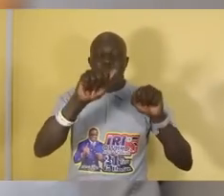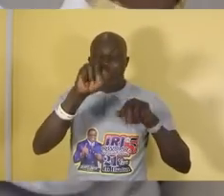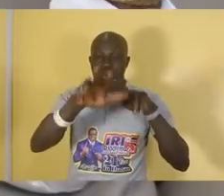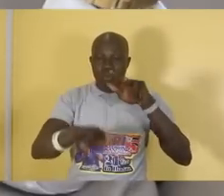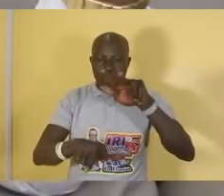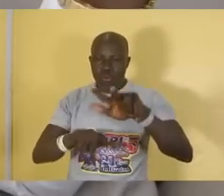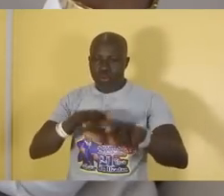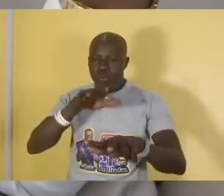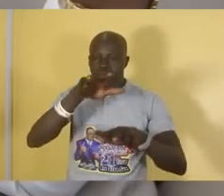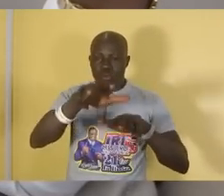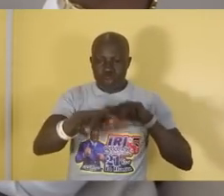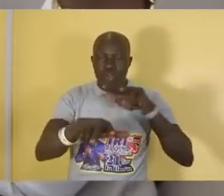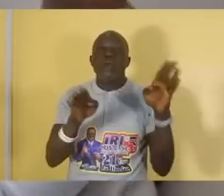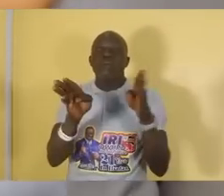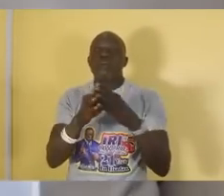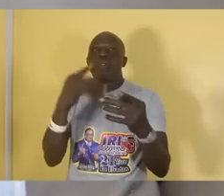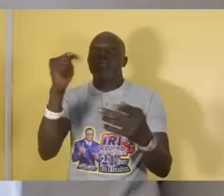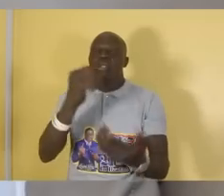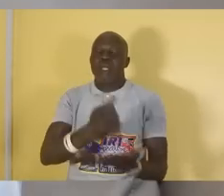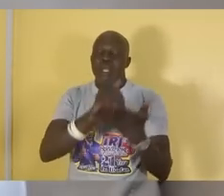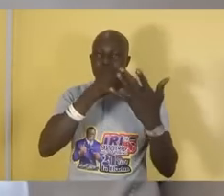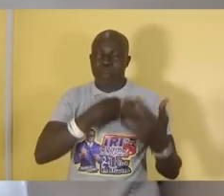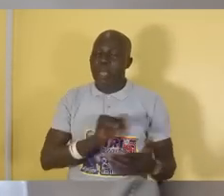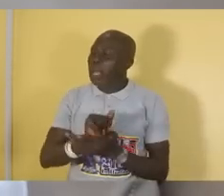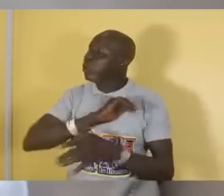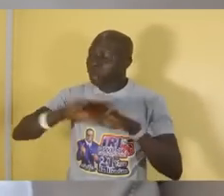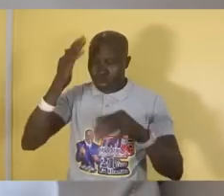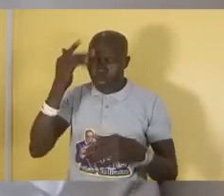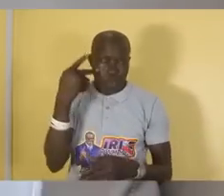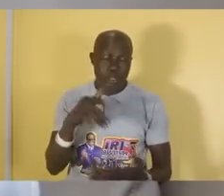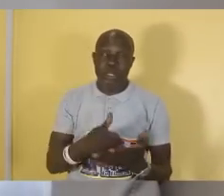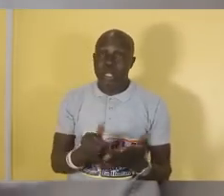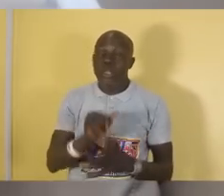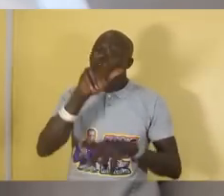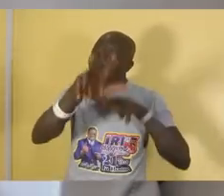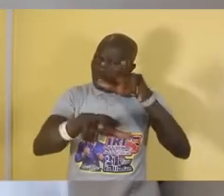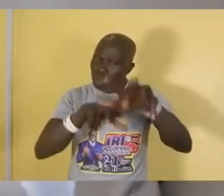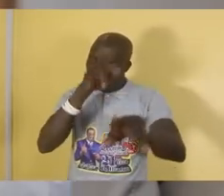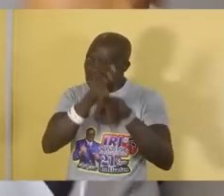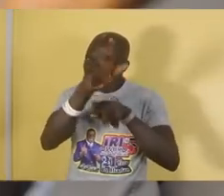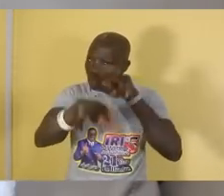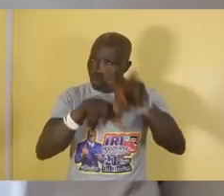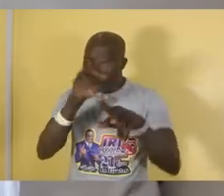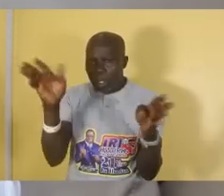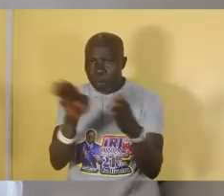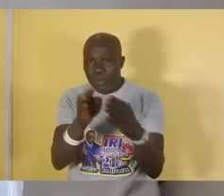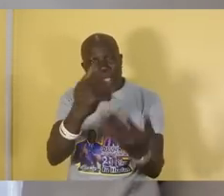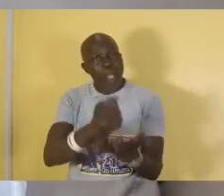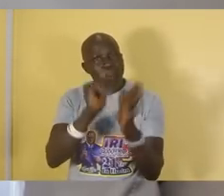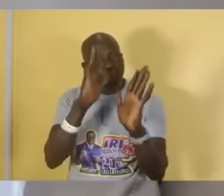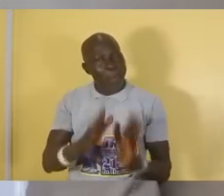you. You can just walk and meet with helper. I don't know if you are experienced. What will just walk and meet